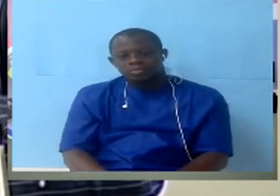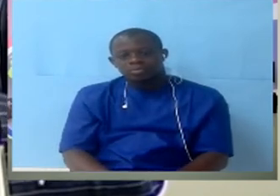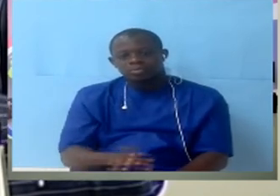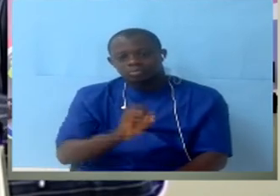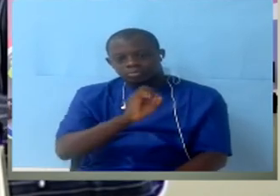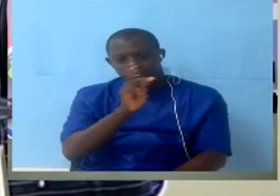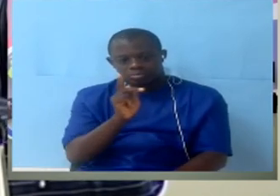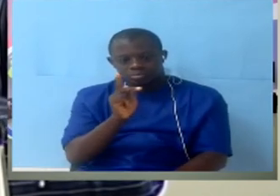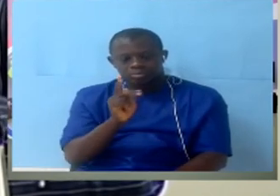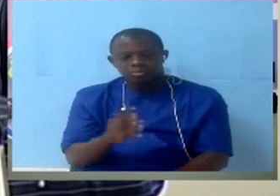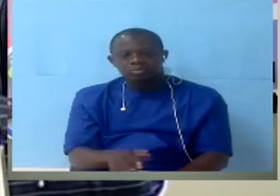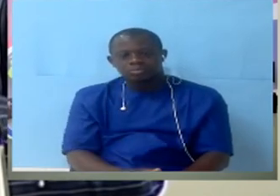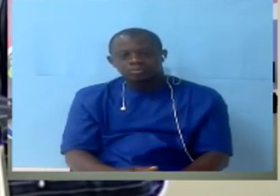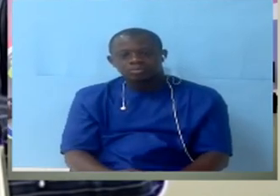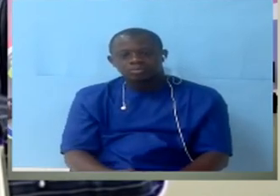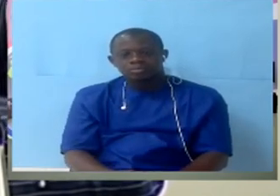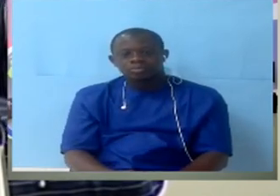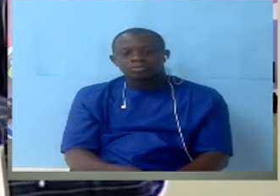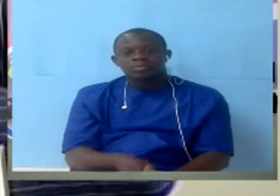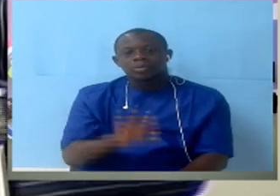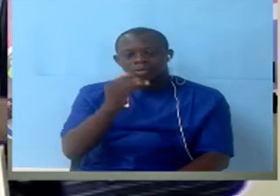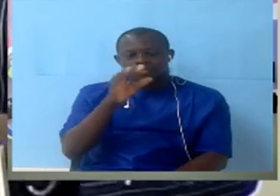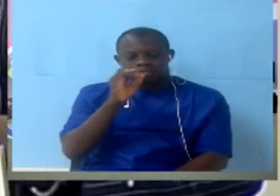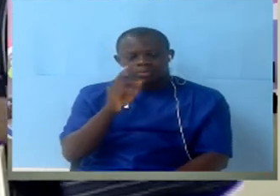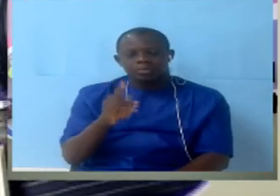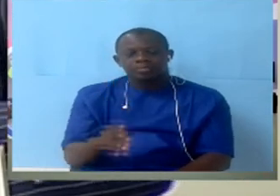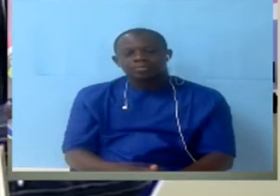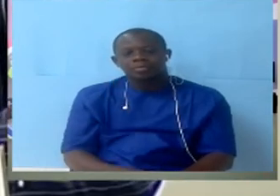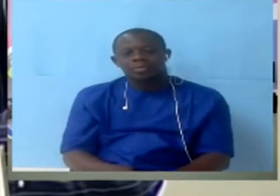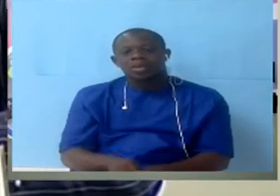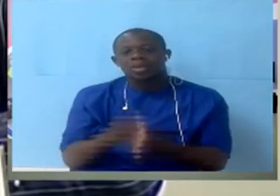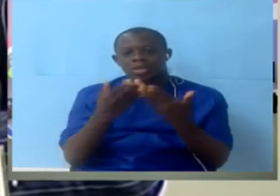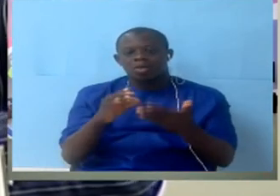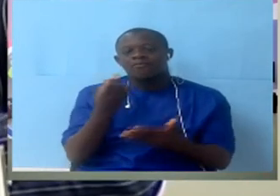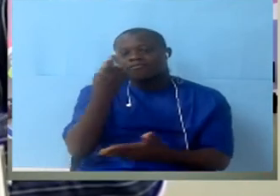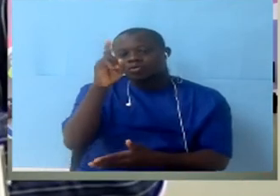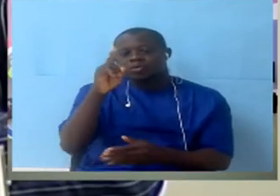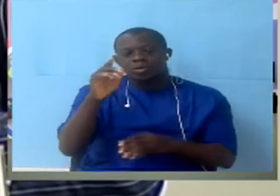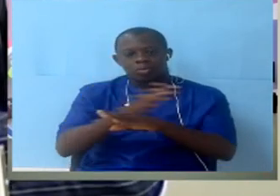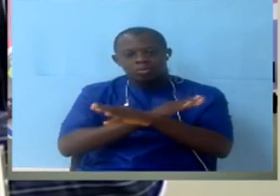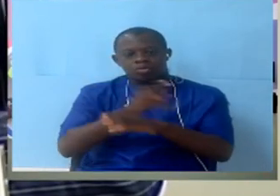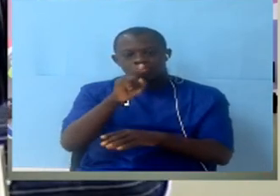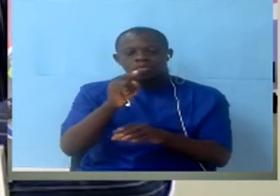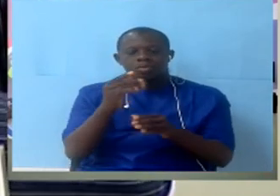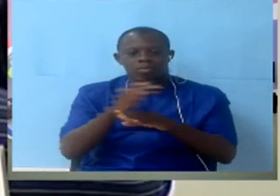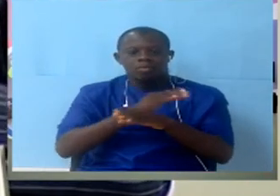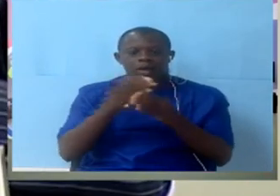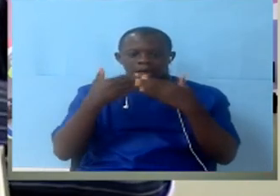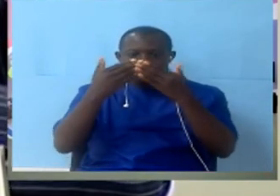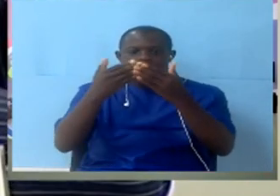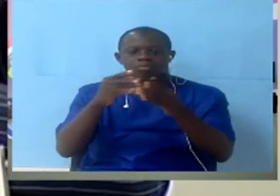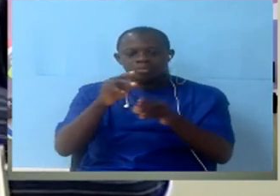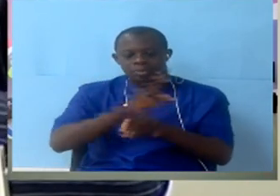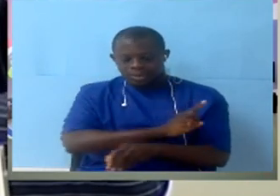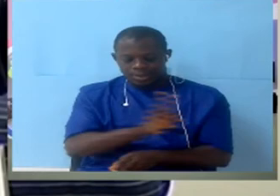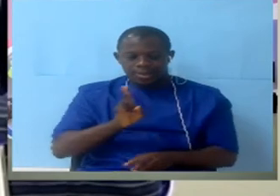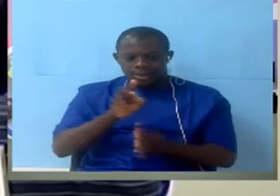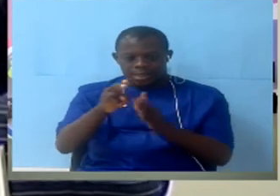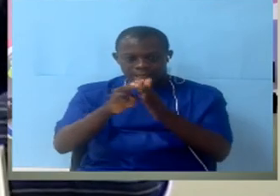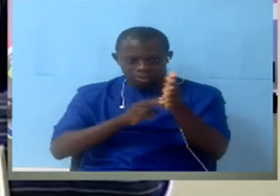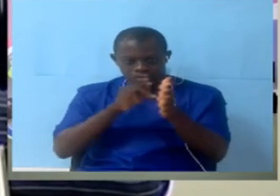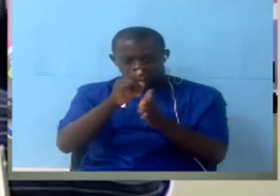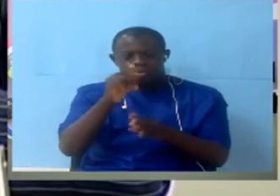right? Agreed? Okay. Good. The first instance you were told that they needed you, correct?